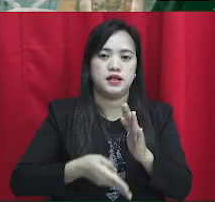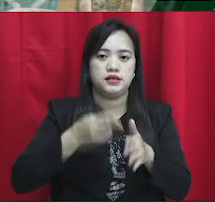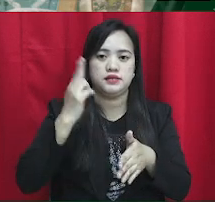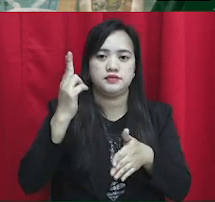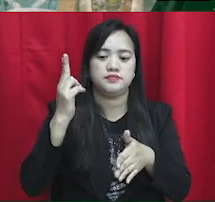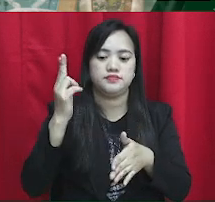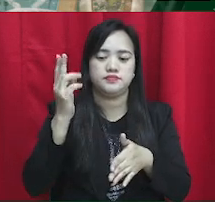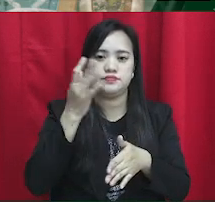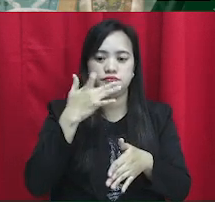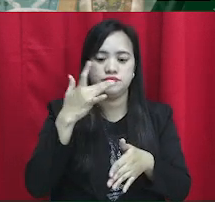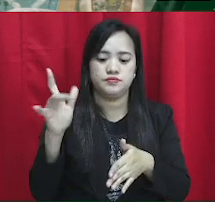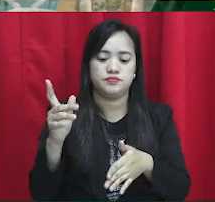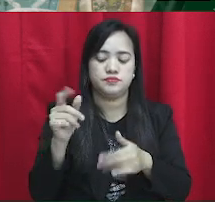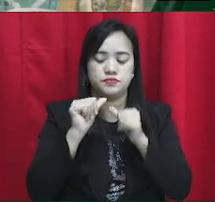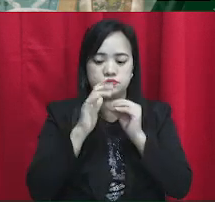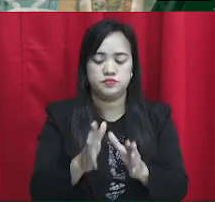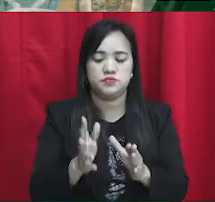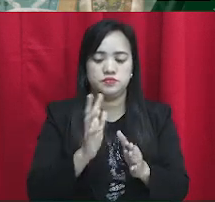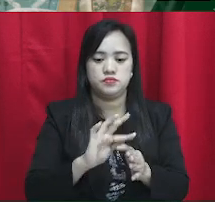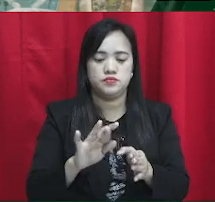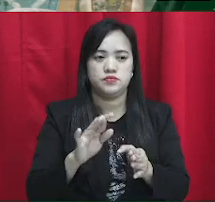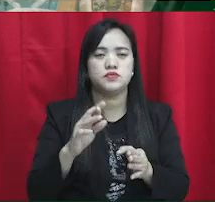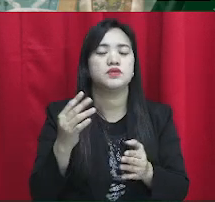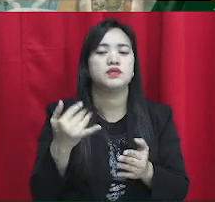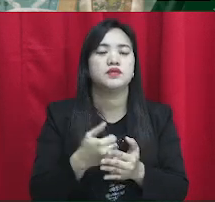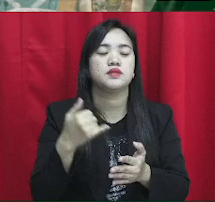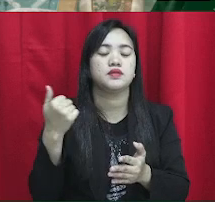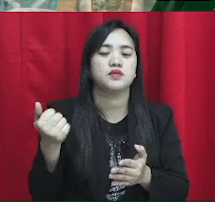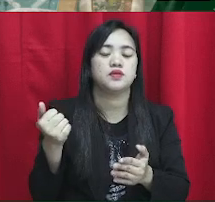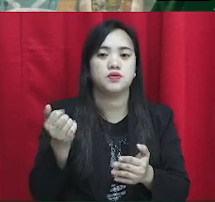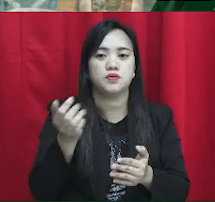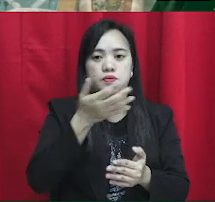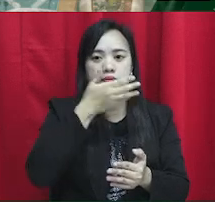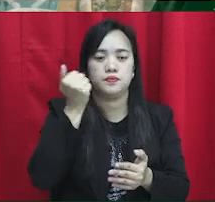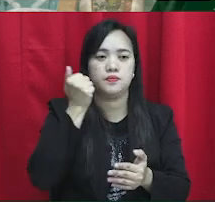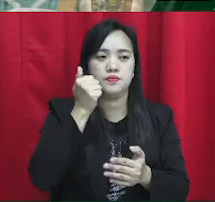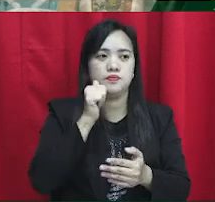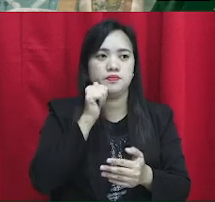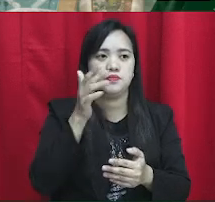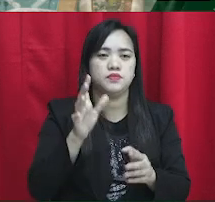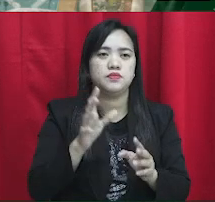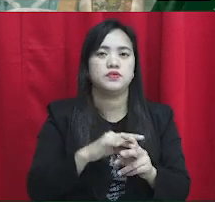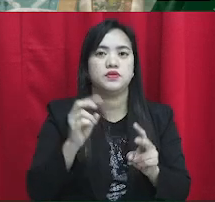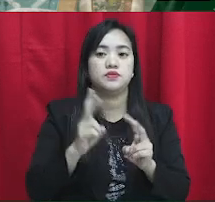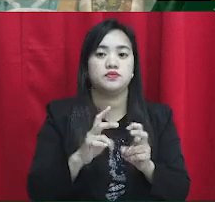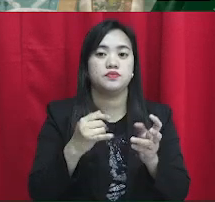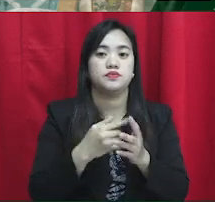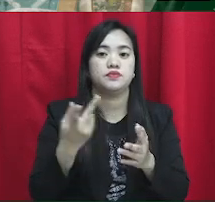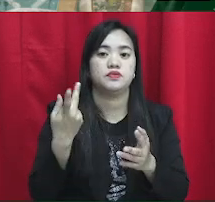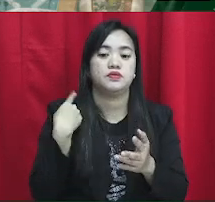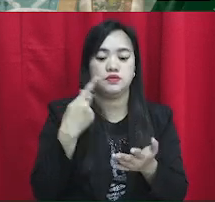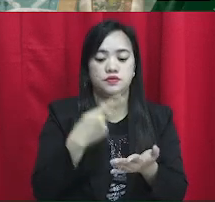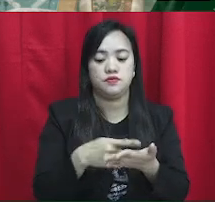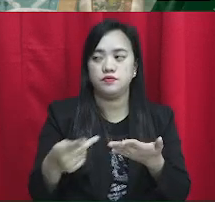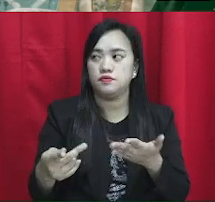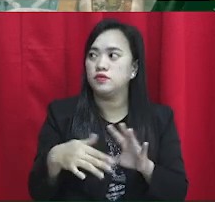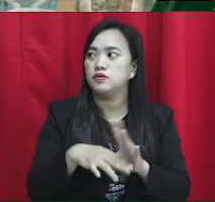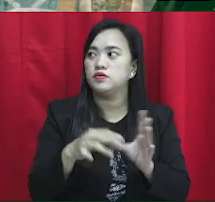thee. Blessed art thou among women. Alright? And then magda-drop down po ako dito, mga